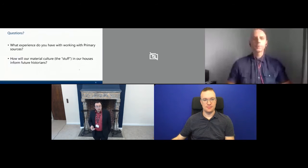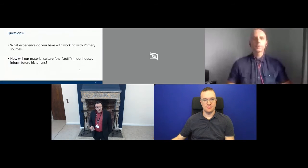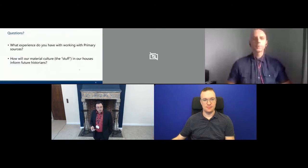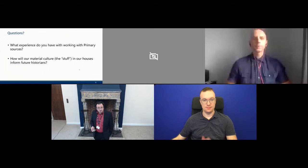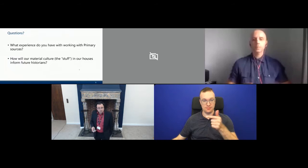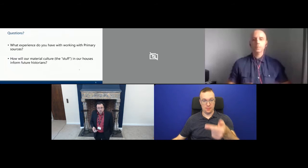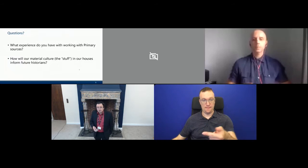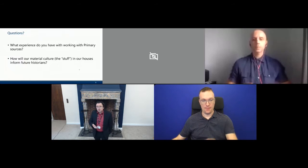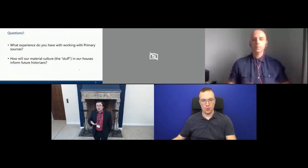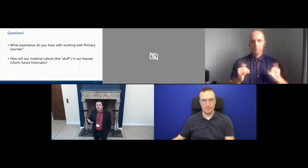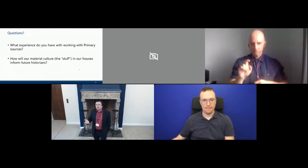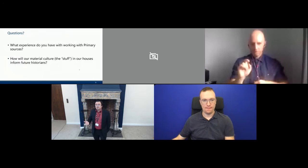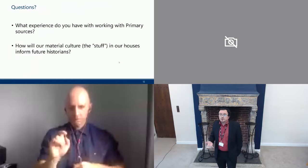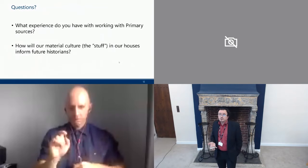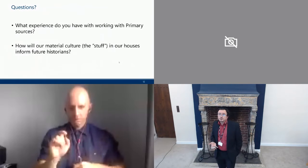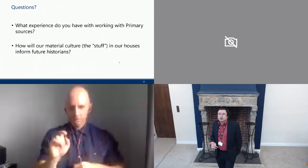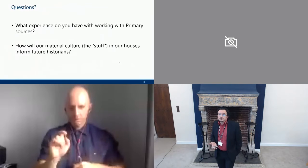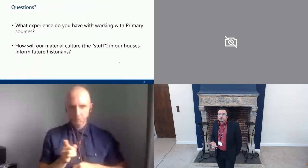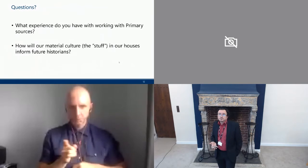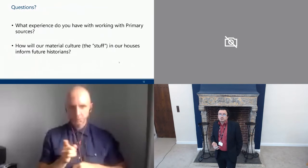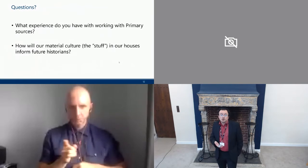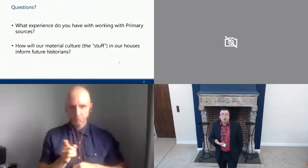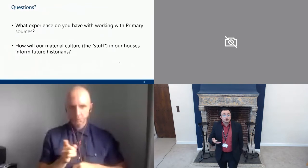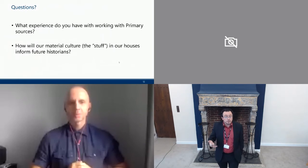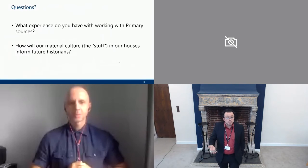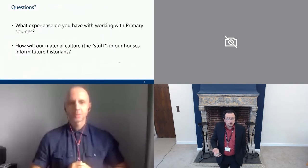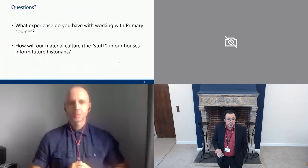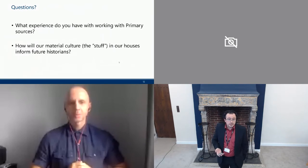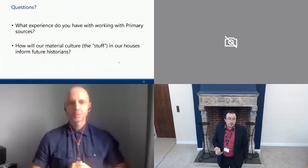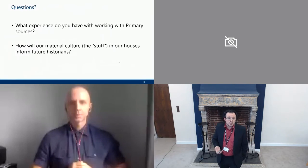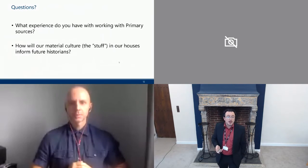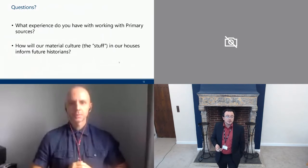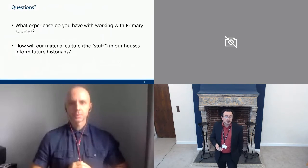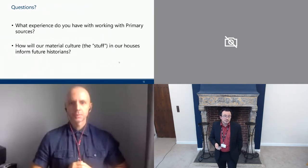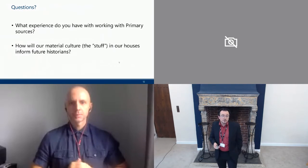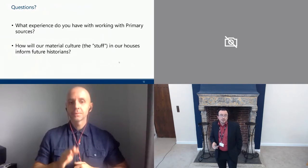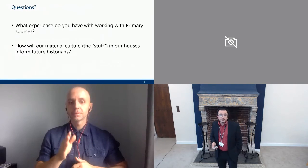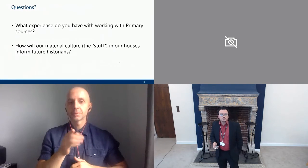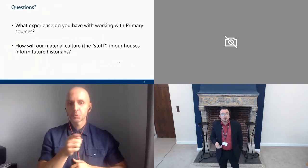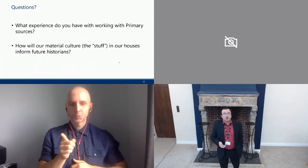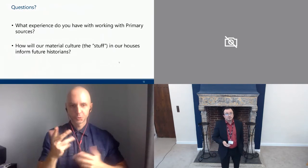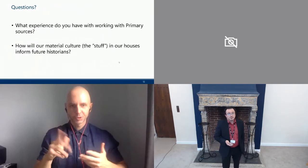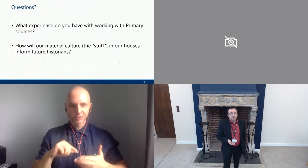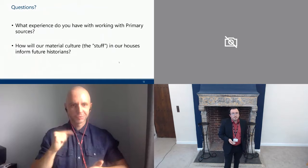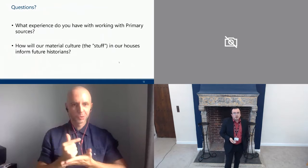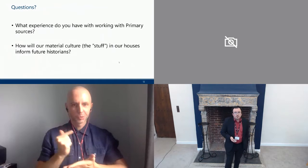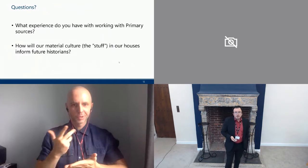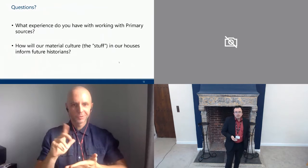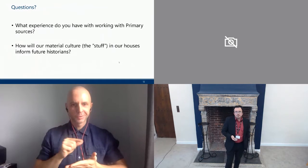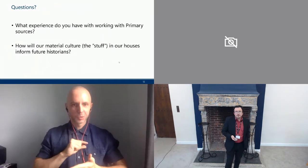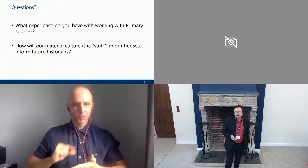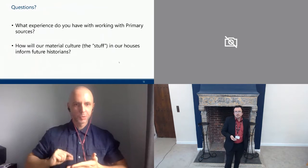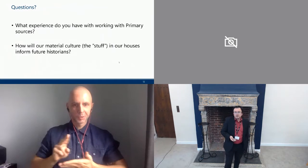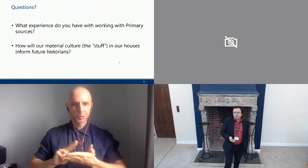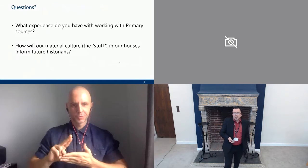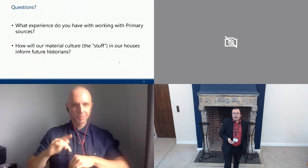First, as people who have gone through Queen's and are graduates of Queen's programs, what